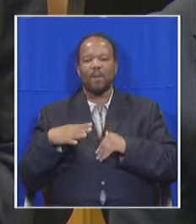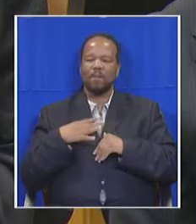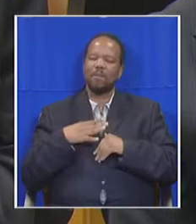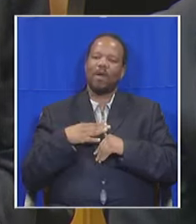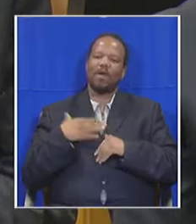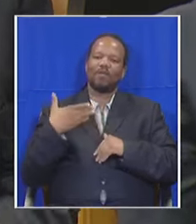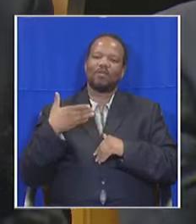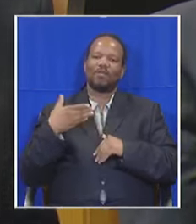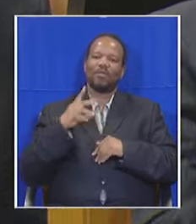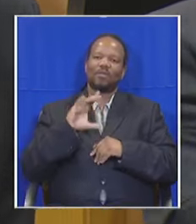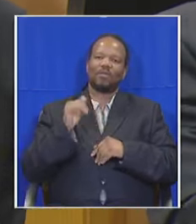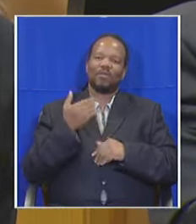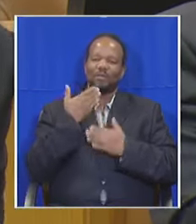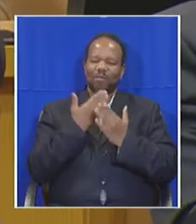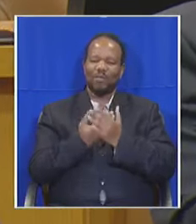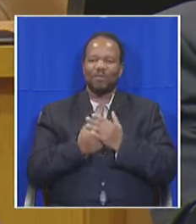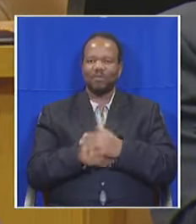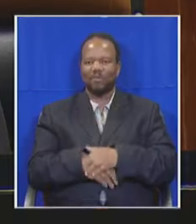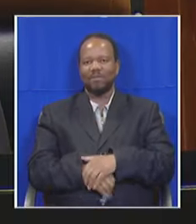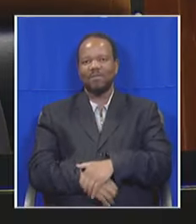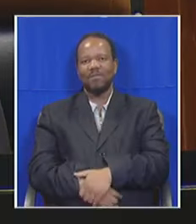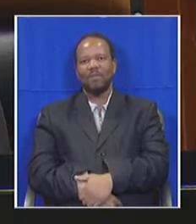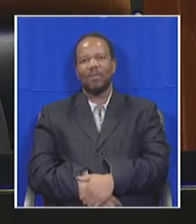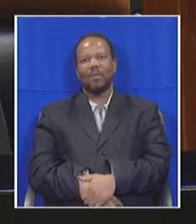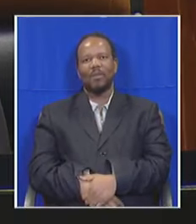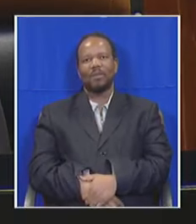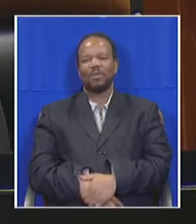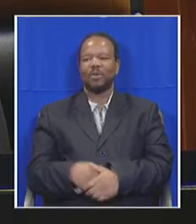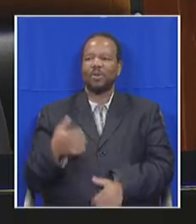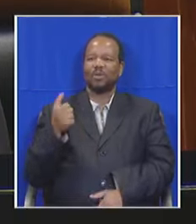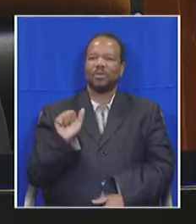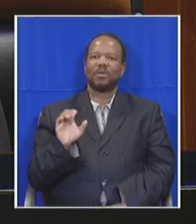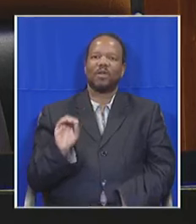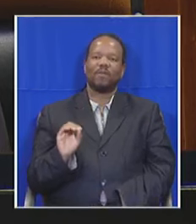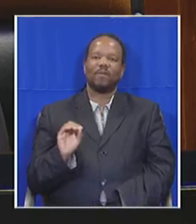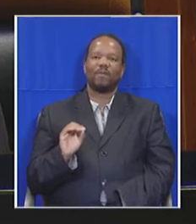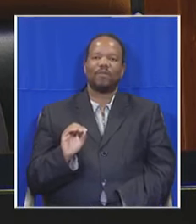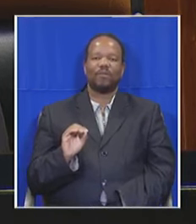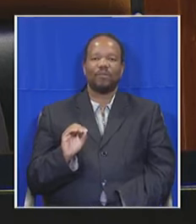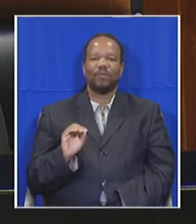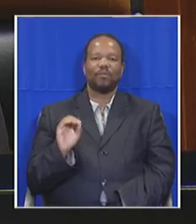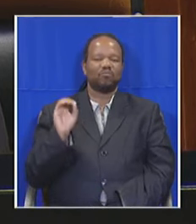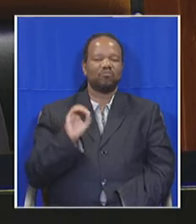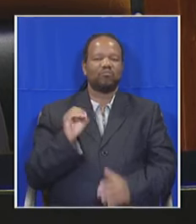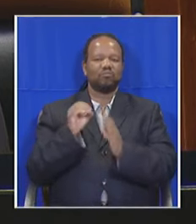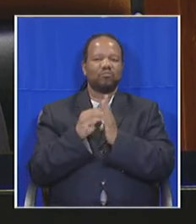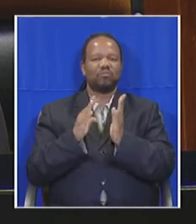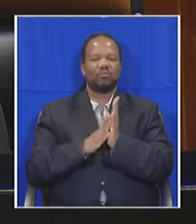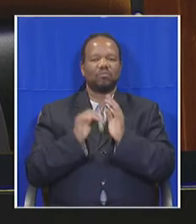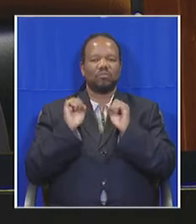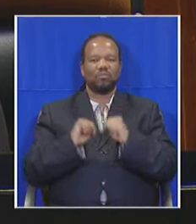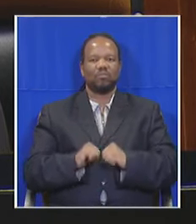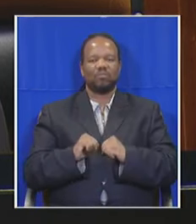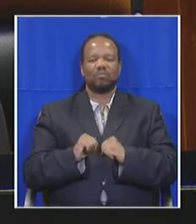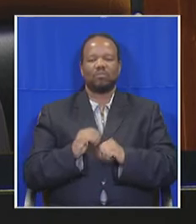once again. We so move. Thank you. Are there any objections to the motion? No objection. Agreed to.